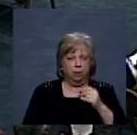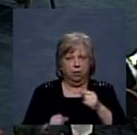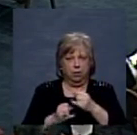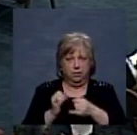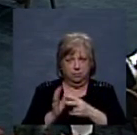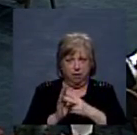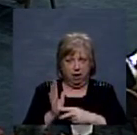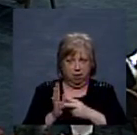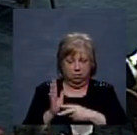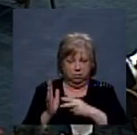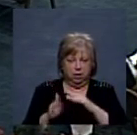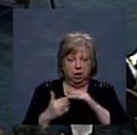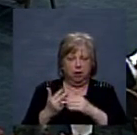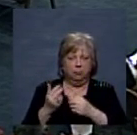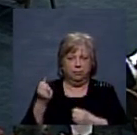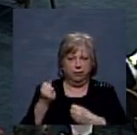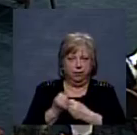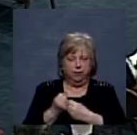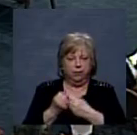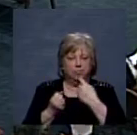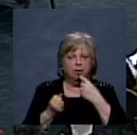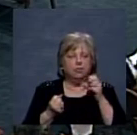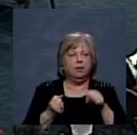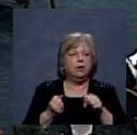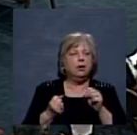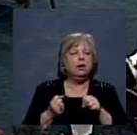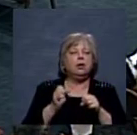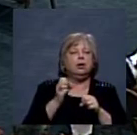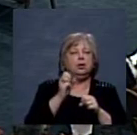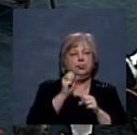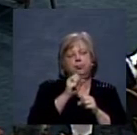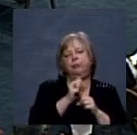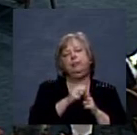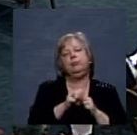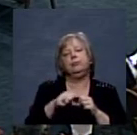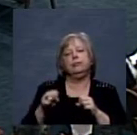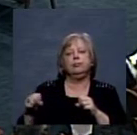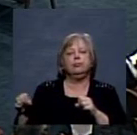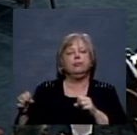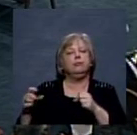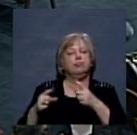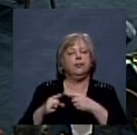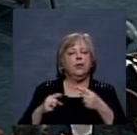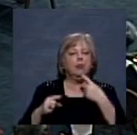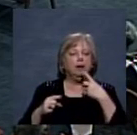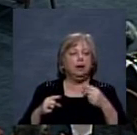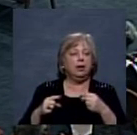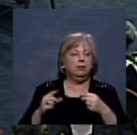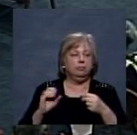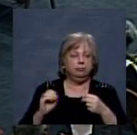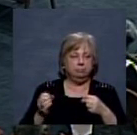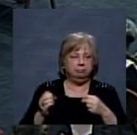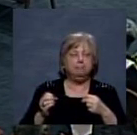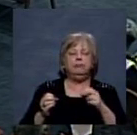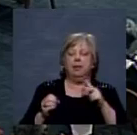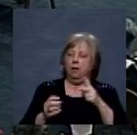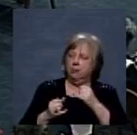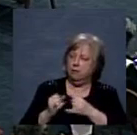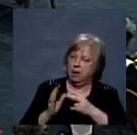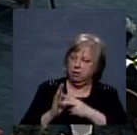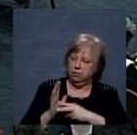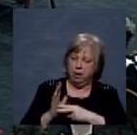to suspend the rules and place this ordinance on third and final reading. All in favor indicate by saying aye. Aye. Opposed, say nay. Third and final